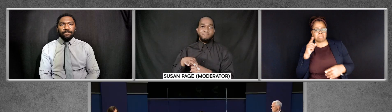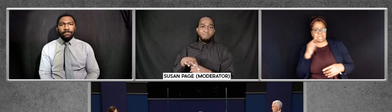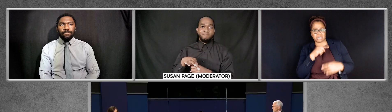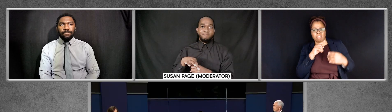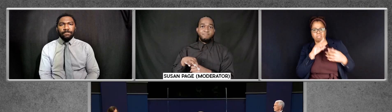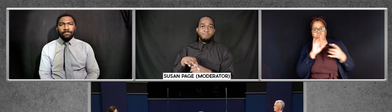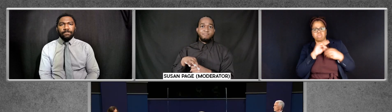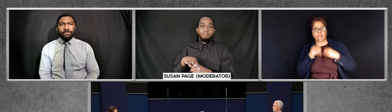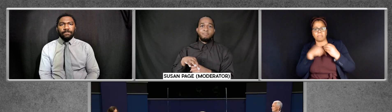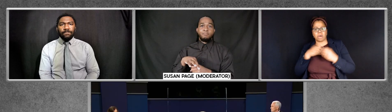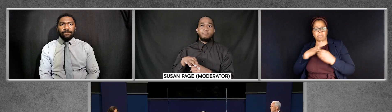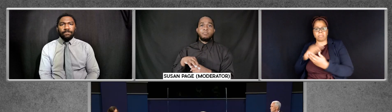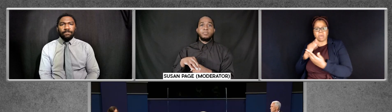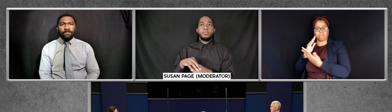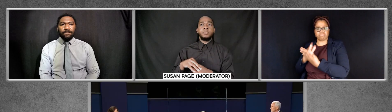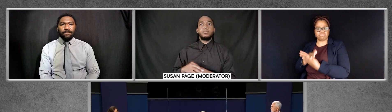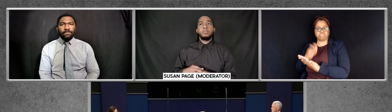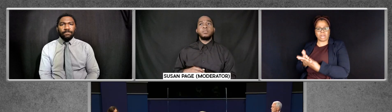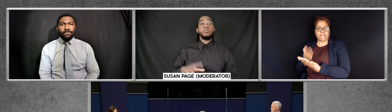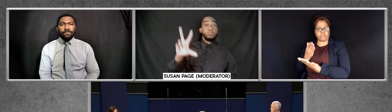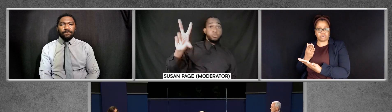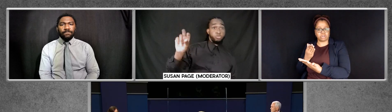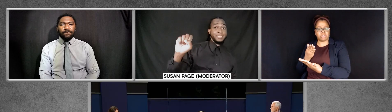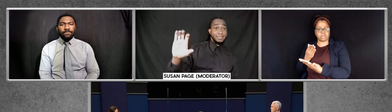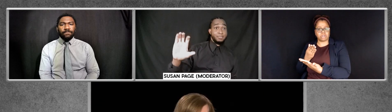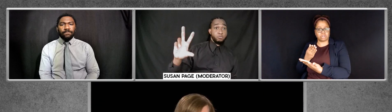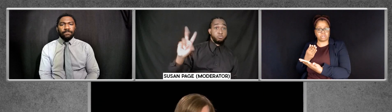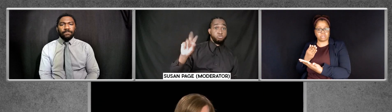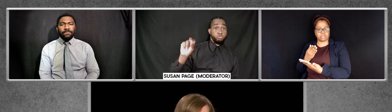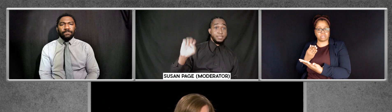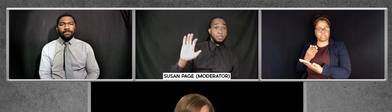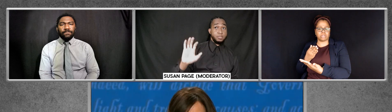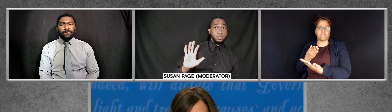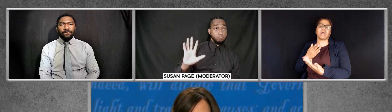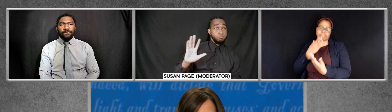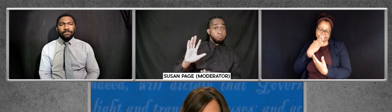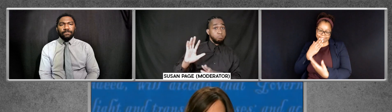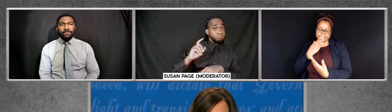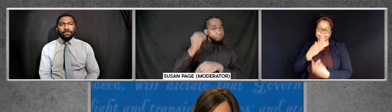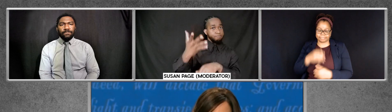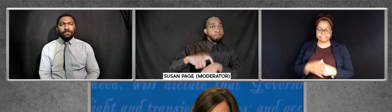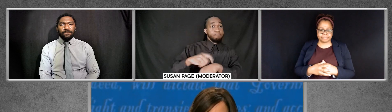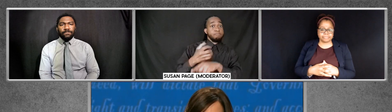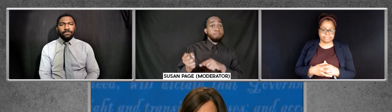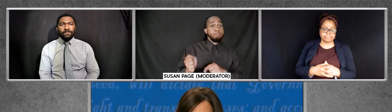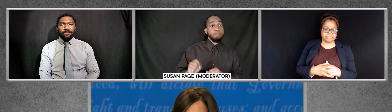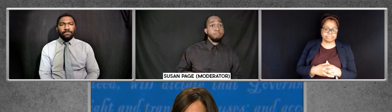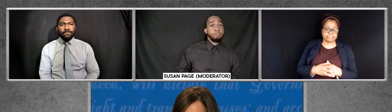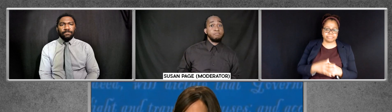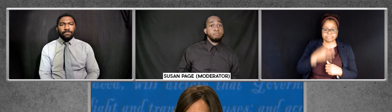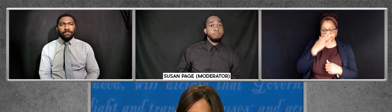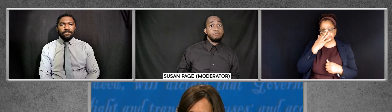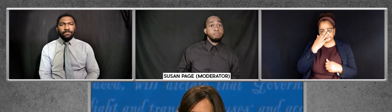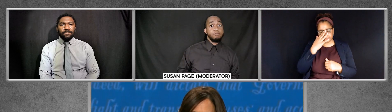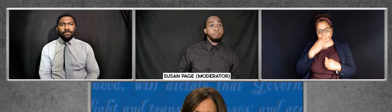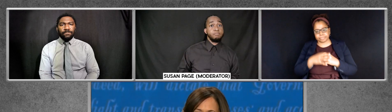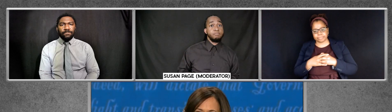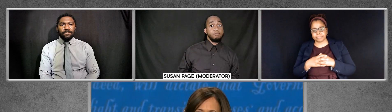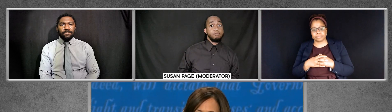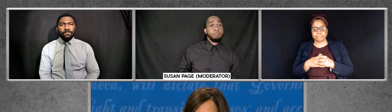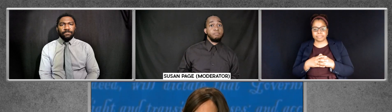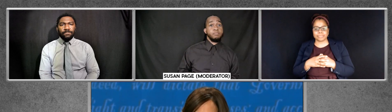to respond. Let me give you 30 seconds because we're running out of time. I appreciate that. First of all,